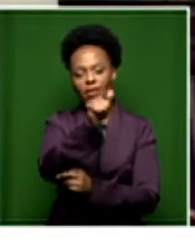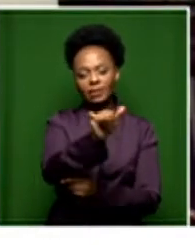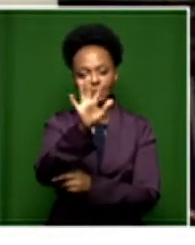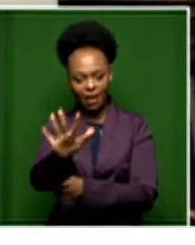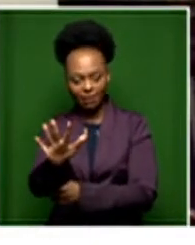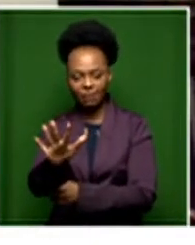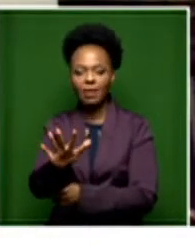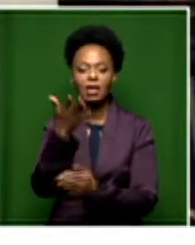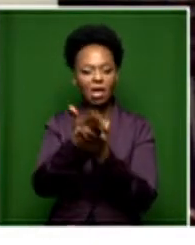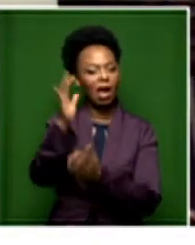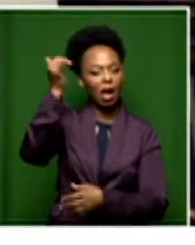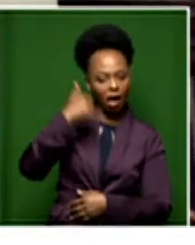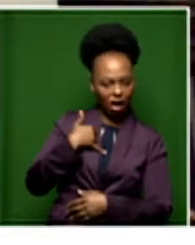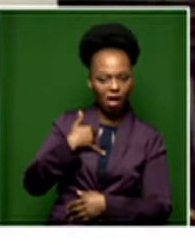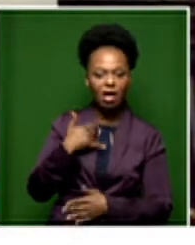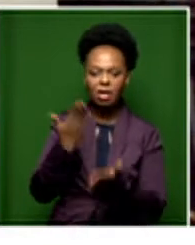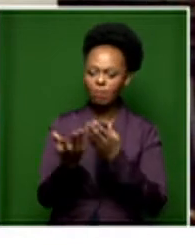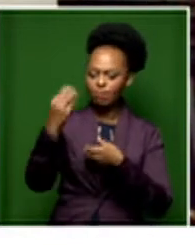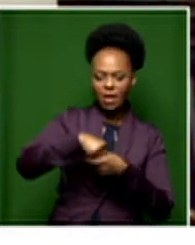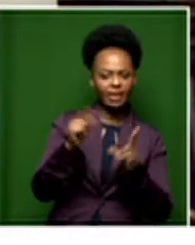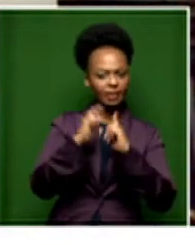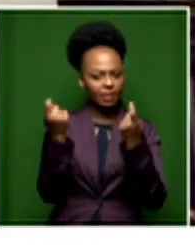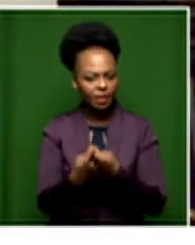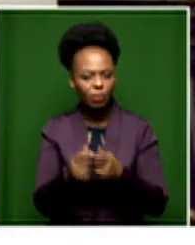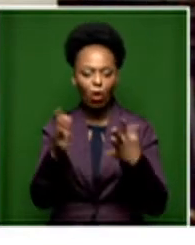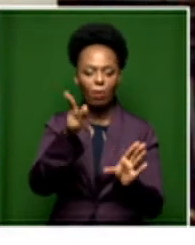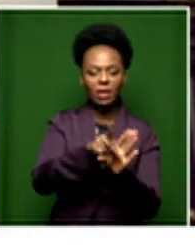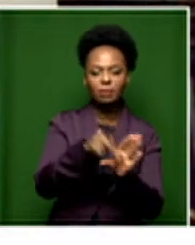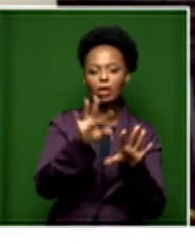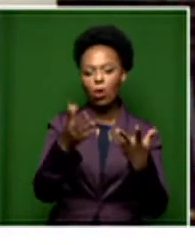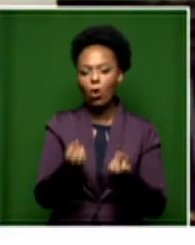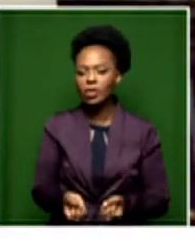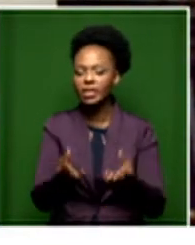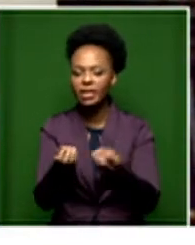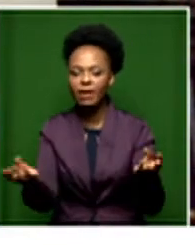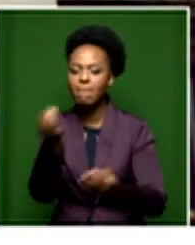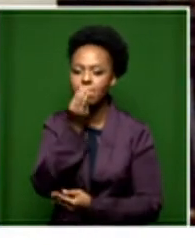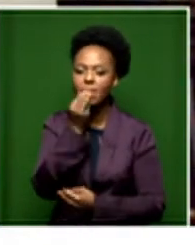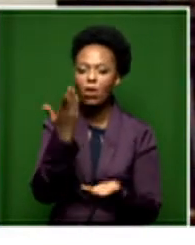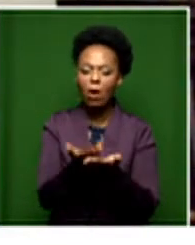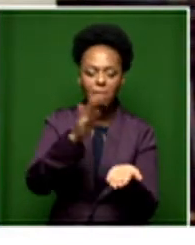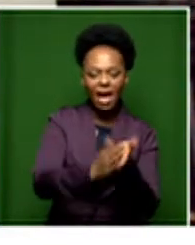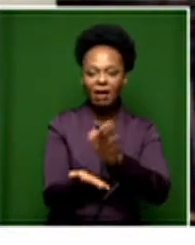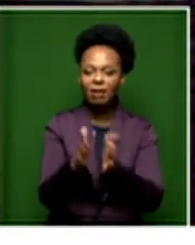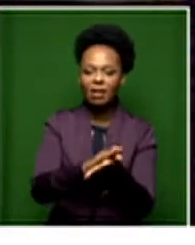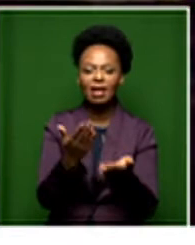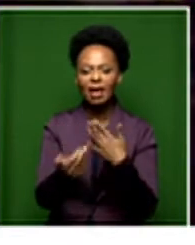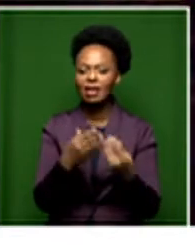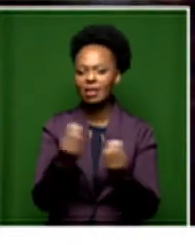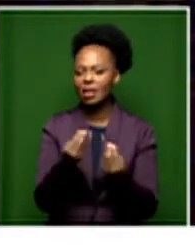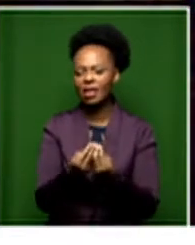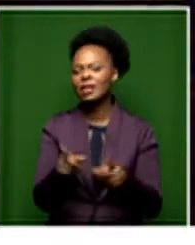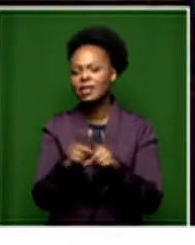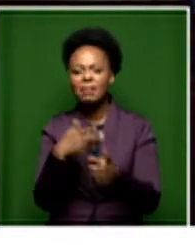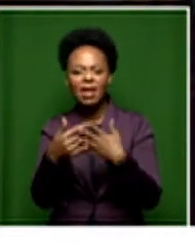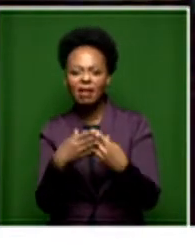6465. You can be part of a team, you can cook, you can go deliver meals, and you can pack any dry goods. You can even donate dry